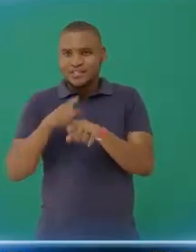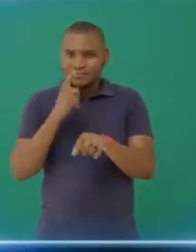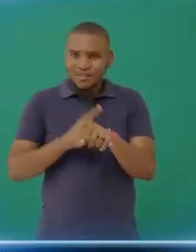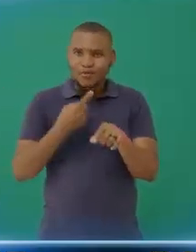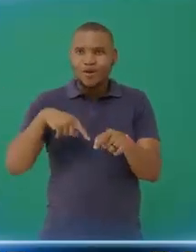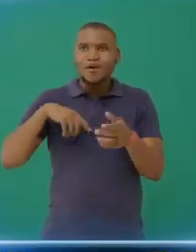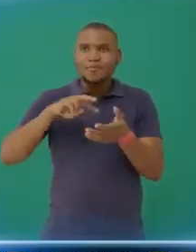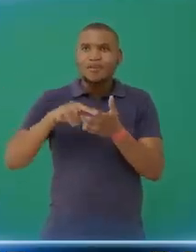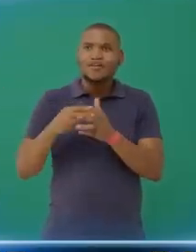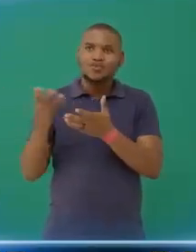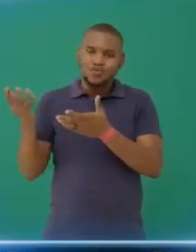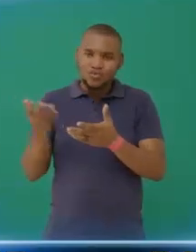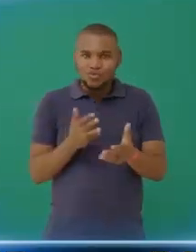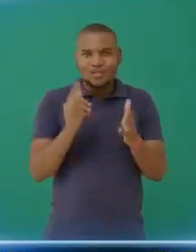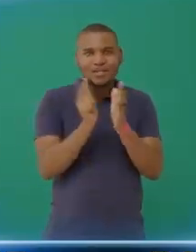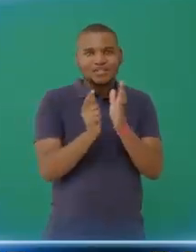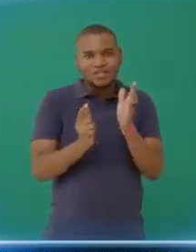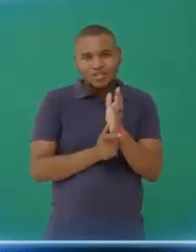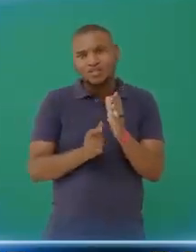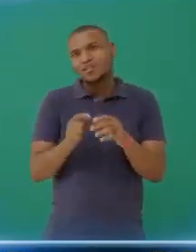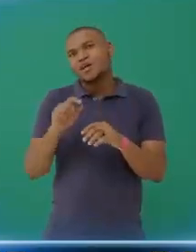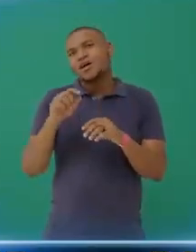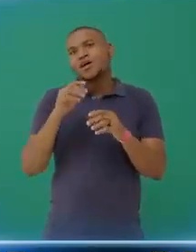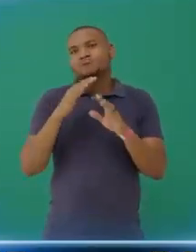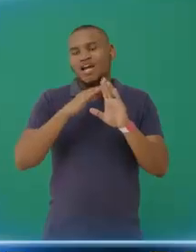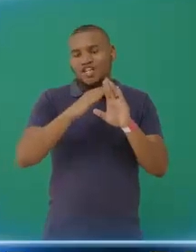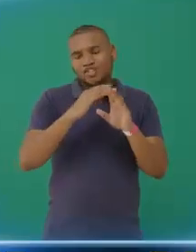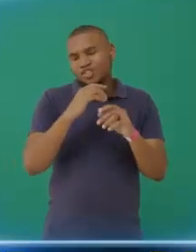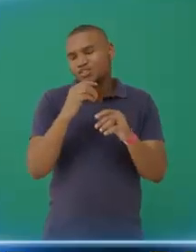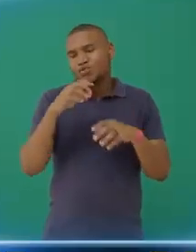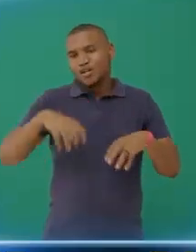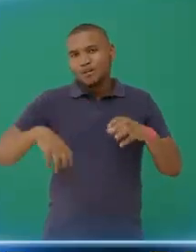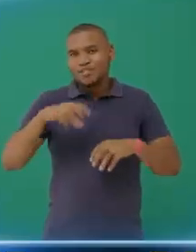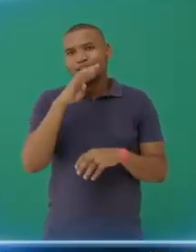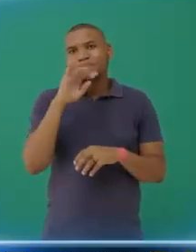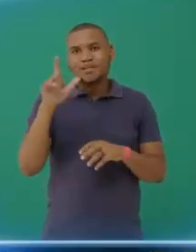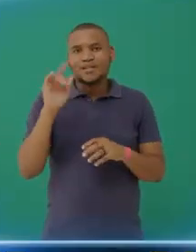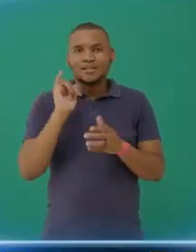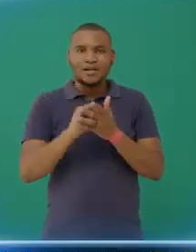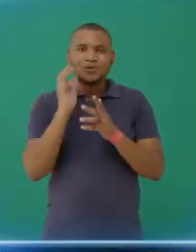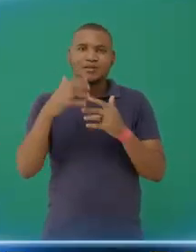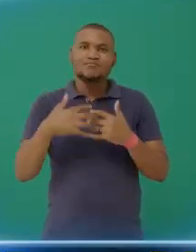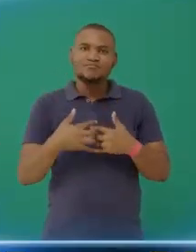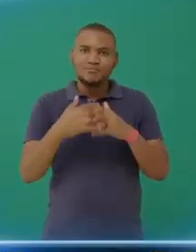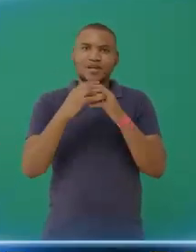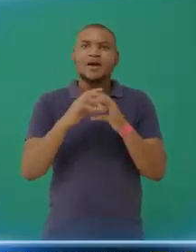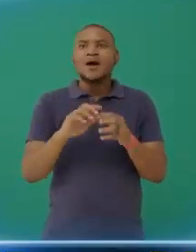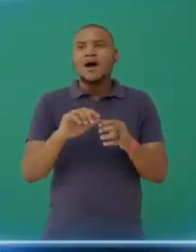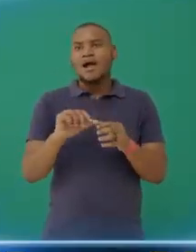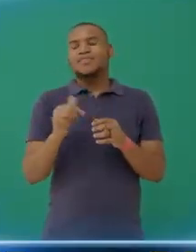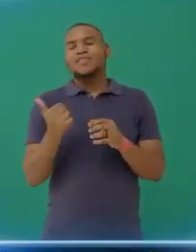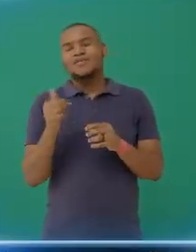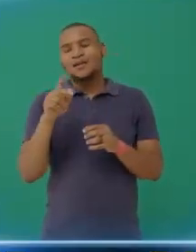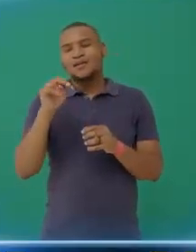planning to introduce legislation, the Anti-Corruption Commission Bill, that will establish, apart from the NPA,